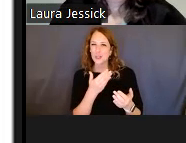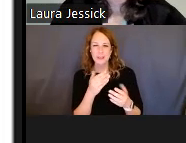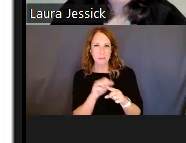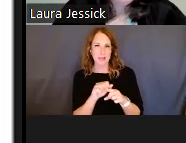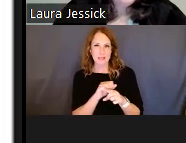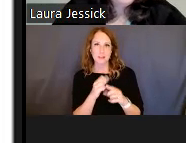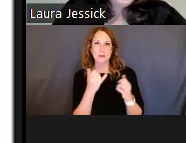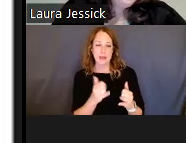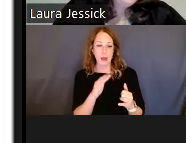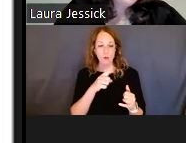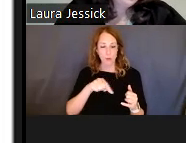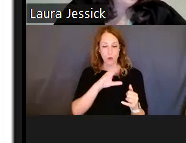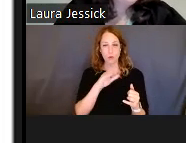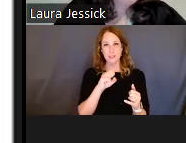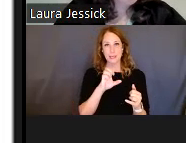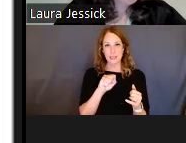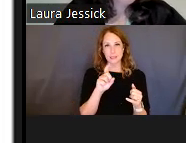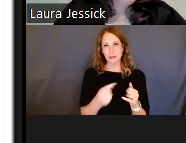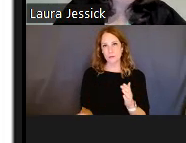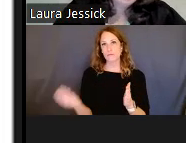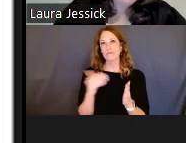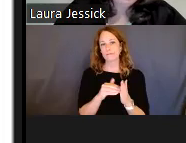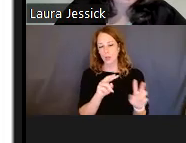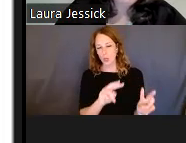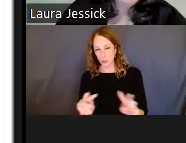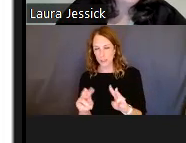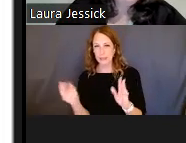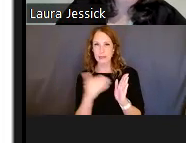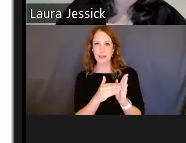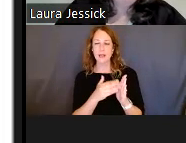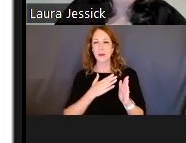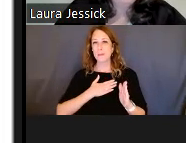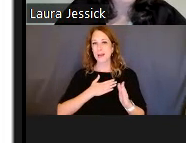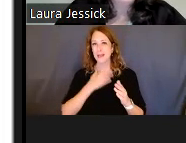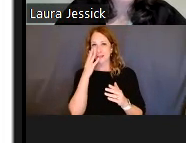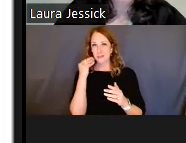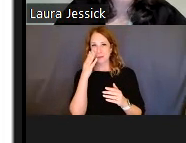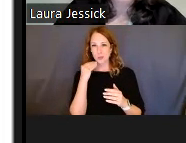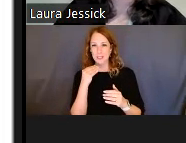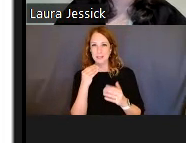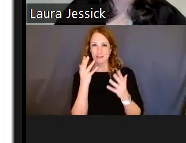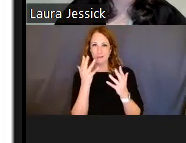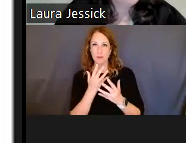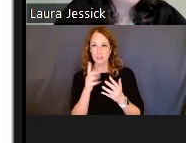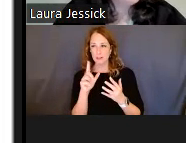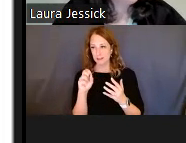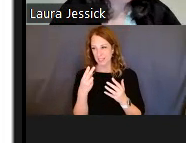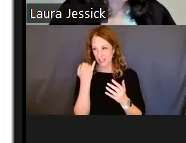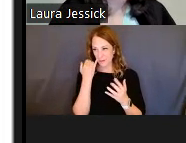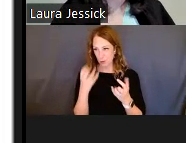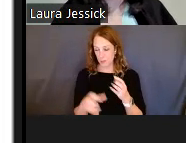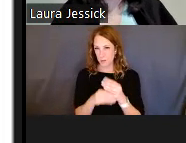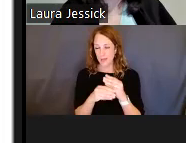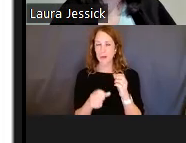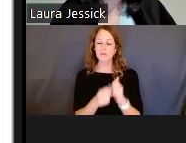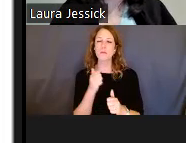cases. Interestingly, in my experience, and Leah, if you want to chime in about it, the majority of the